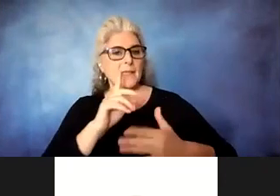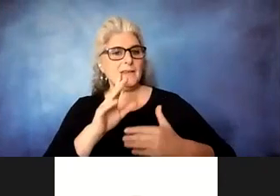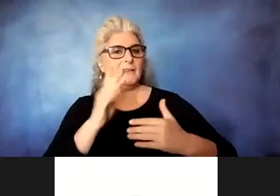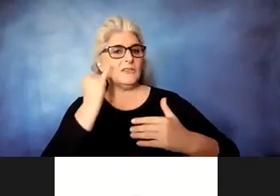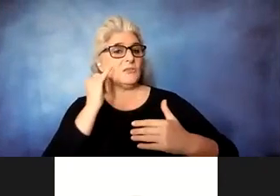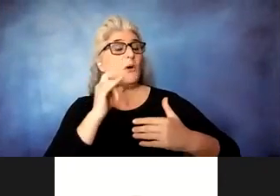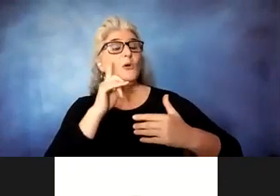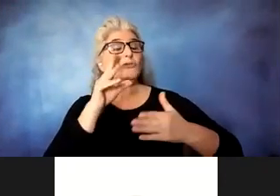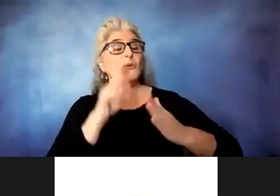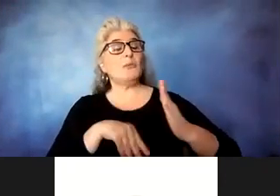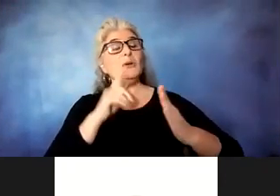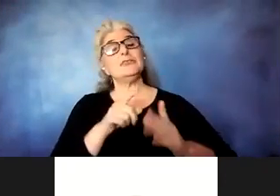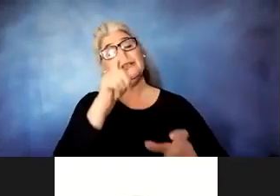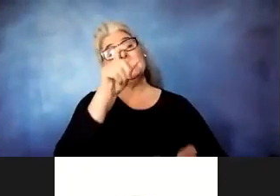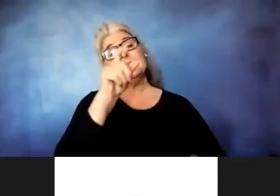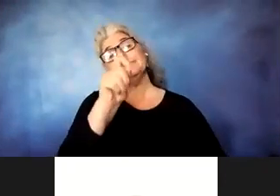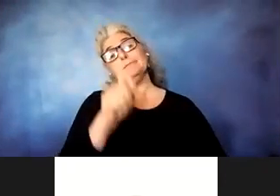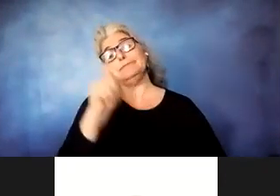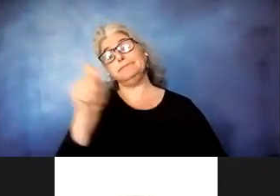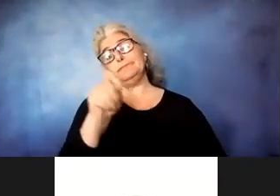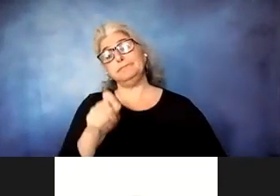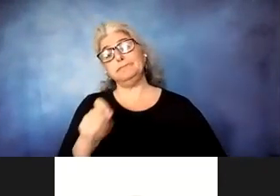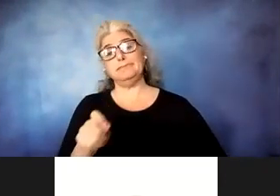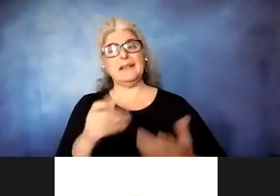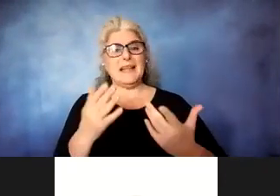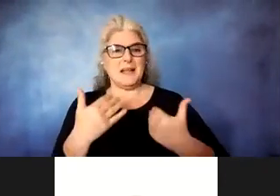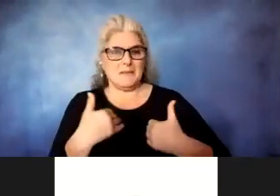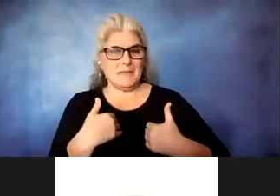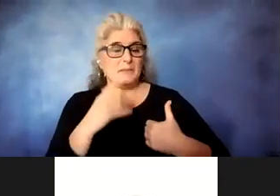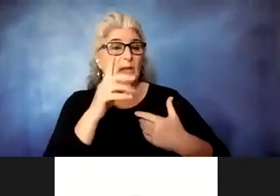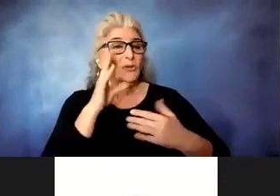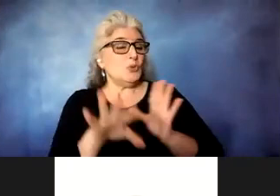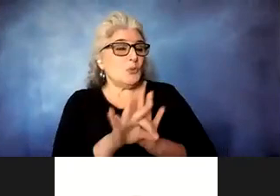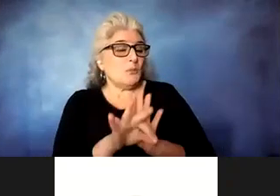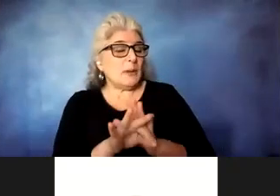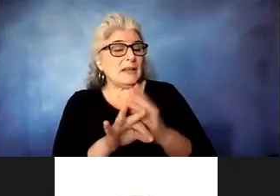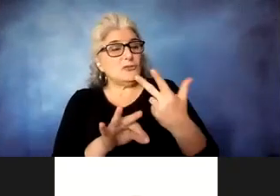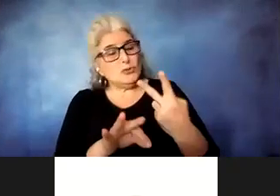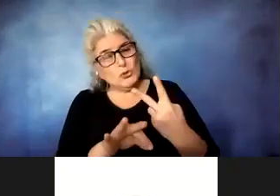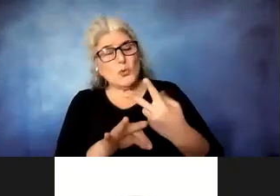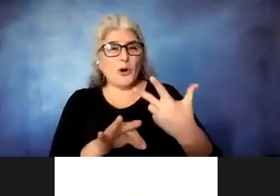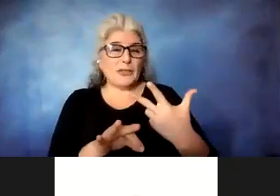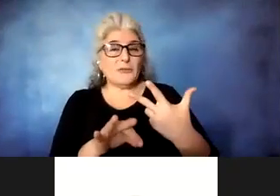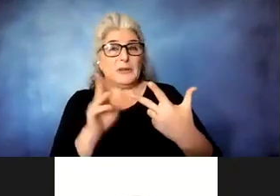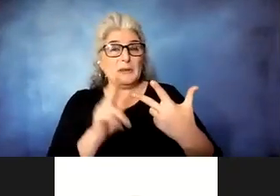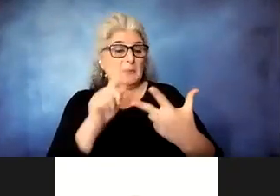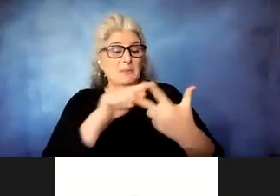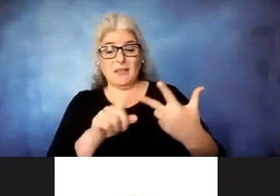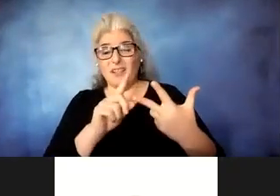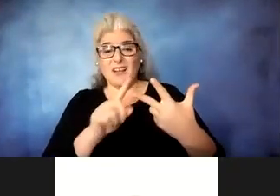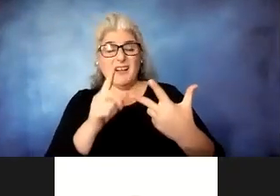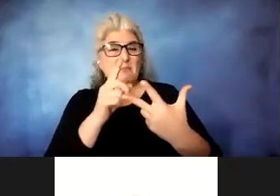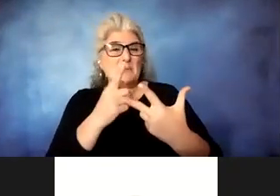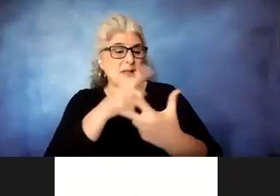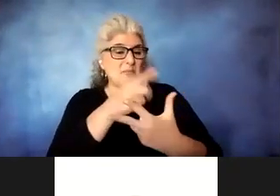lost, even though 2 or more other candidates remain in the race. And this concept is new as a result of ranked choice voting. So